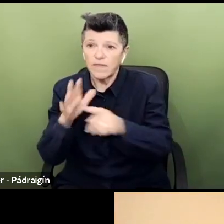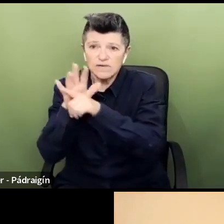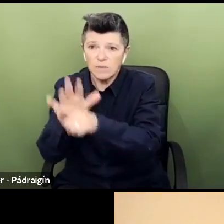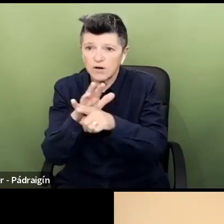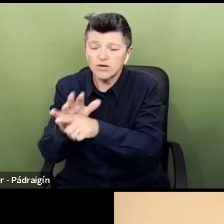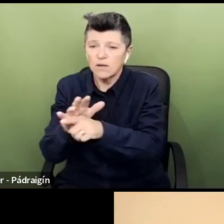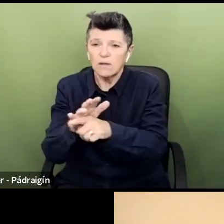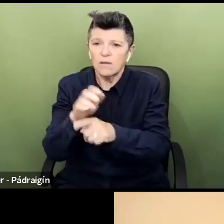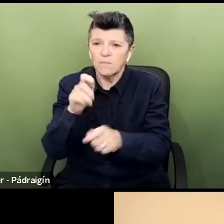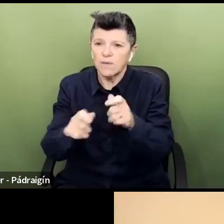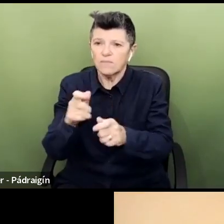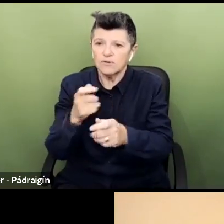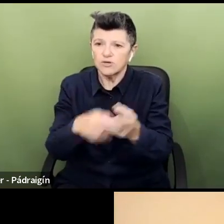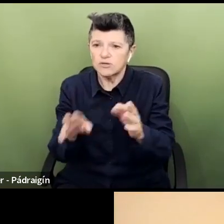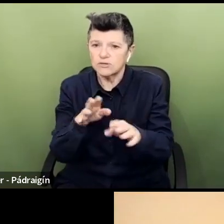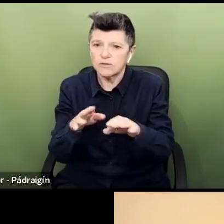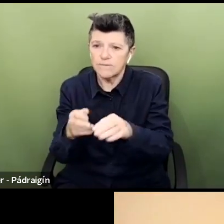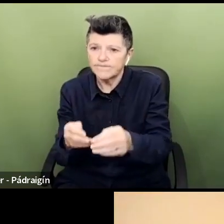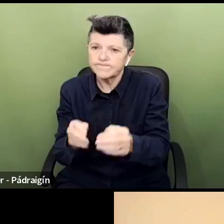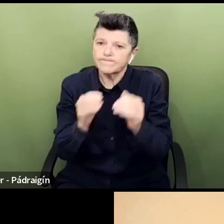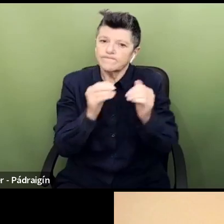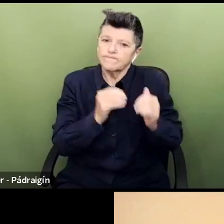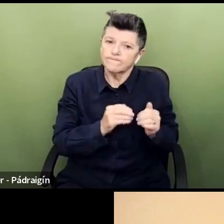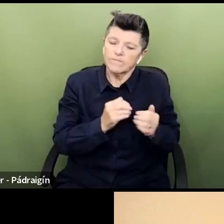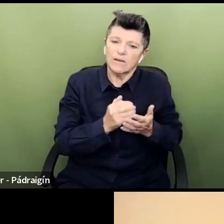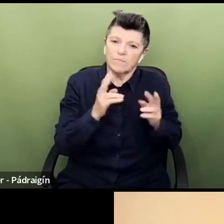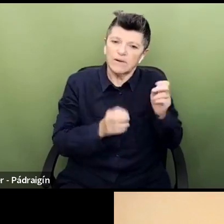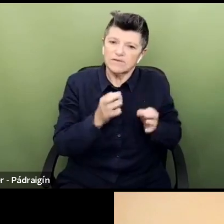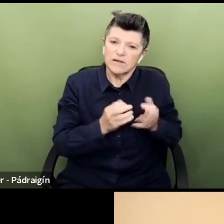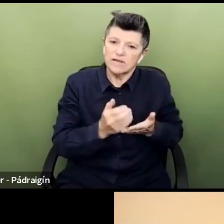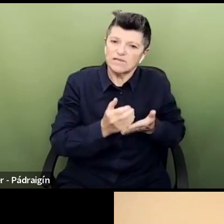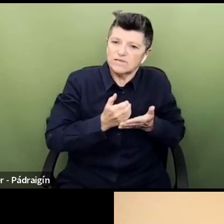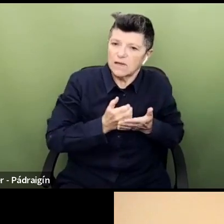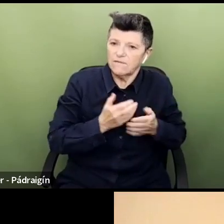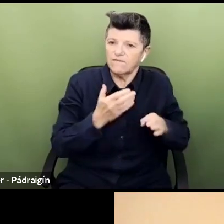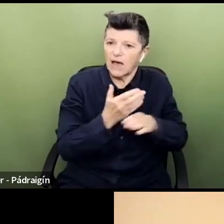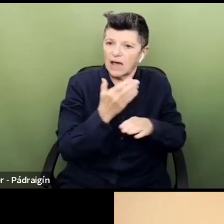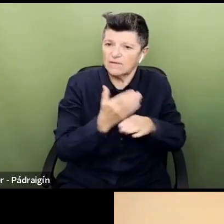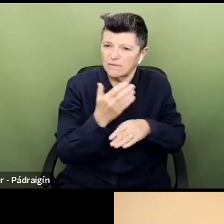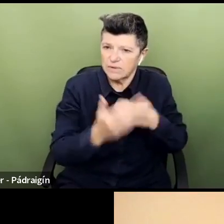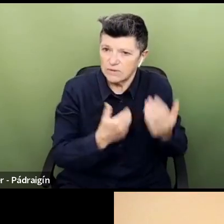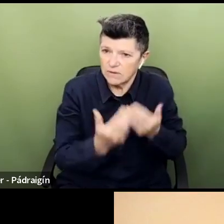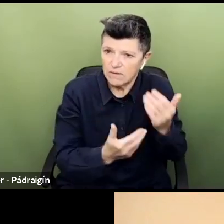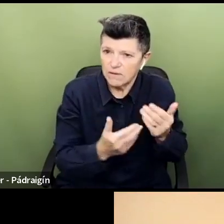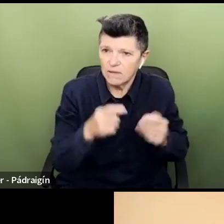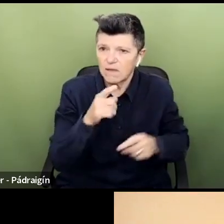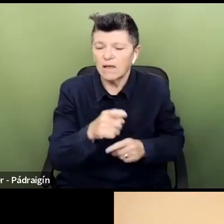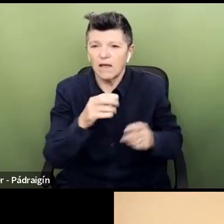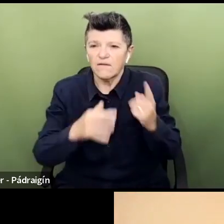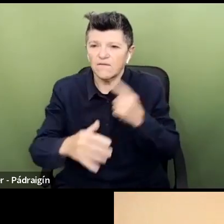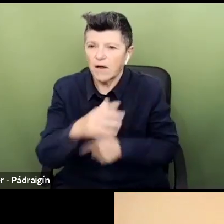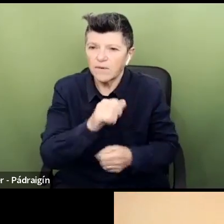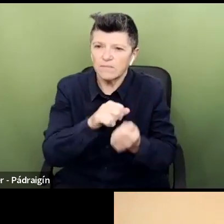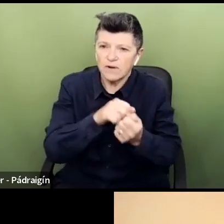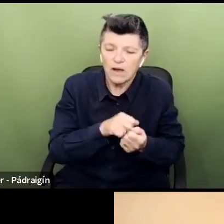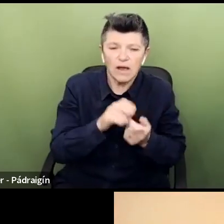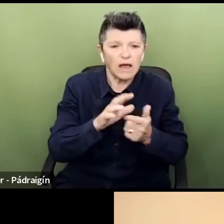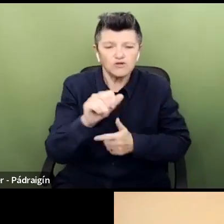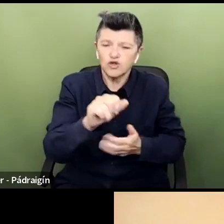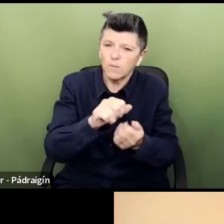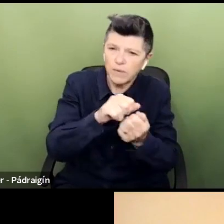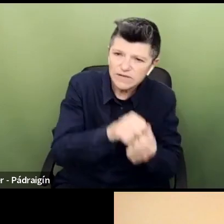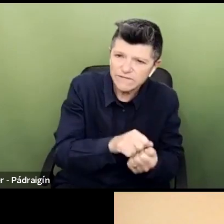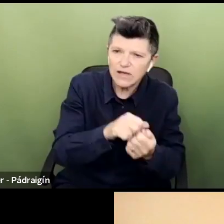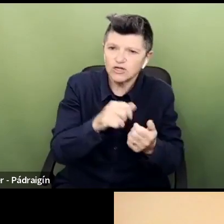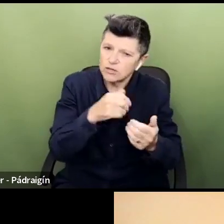of activism. They work on issues of environmental preservation, cultural preservation, etc. But meanwhile,